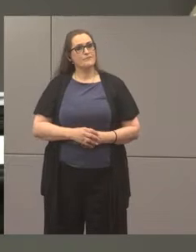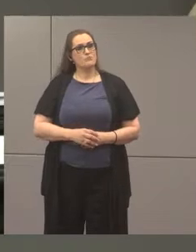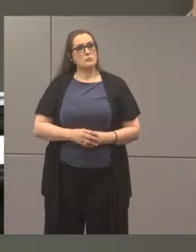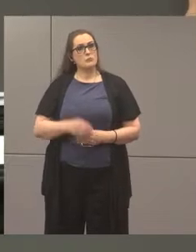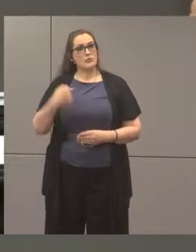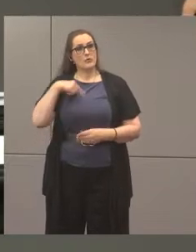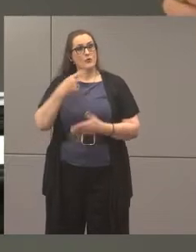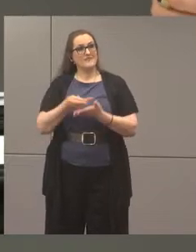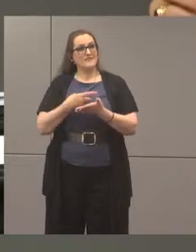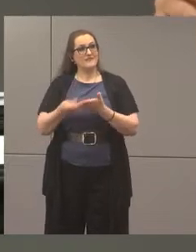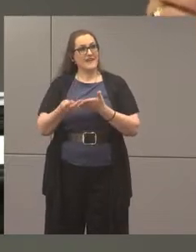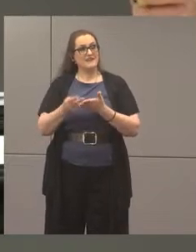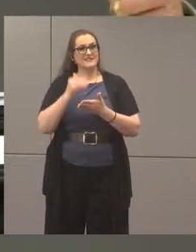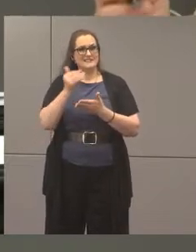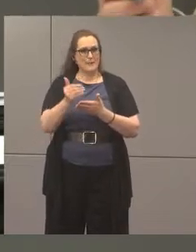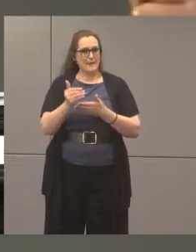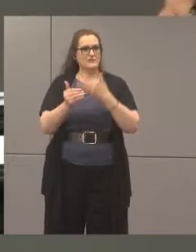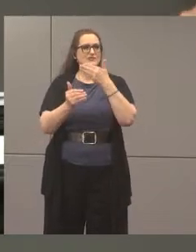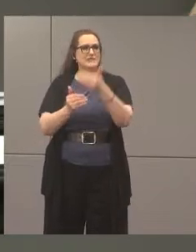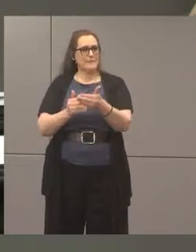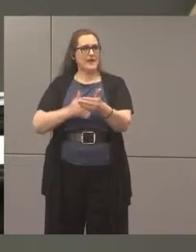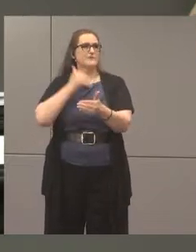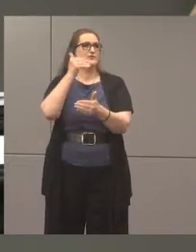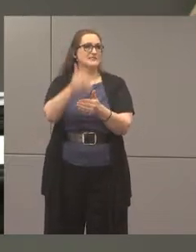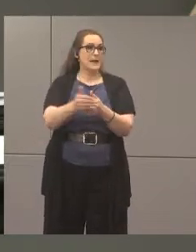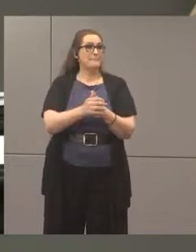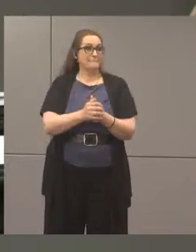We failed step after step after step.